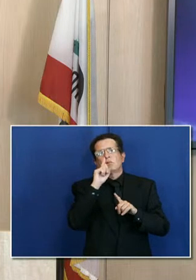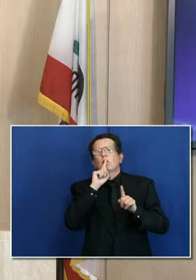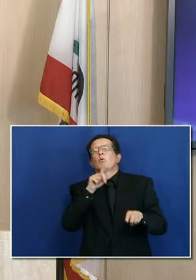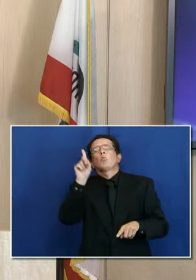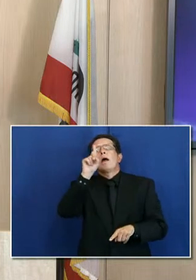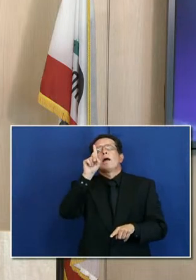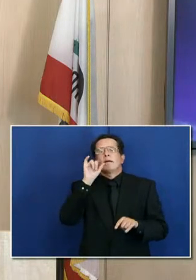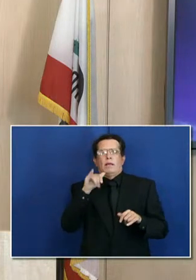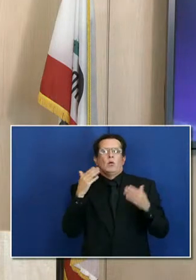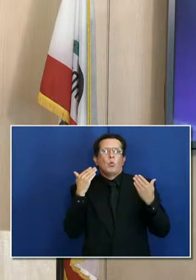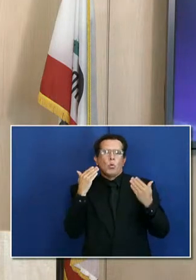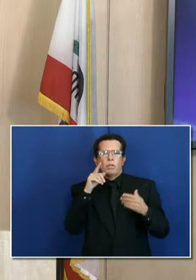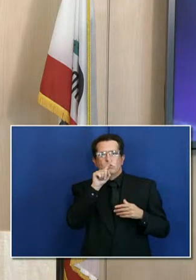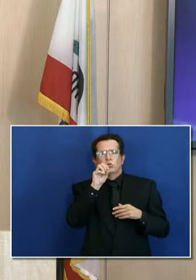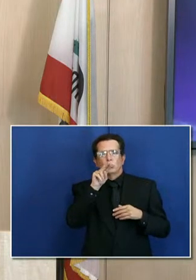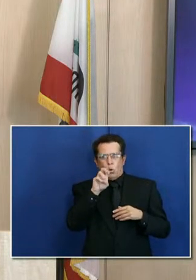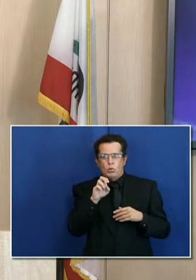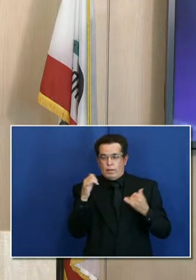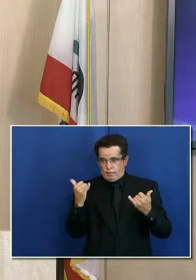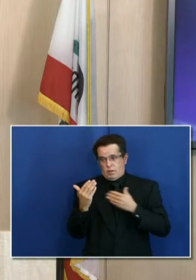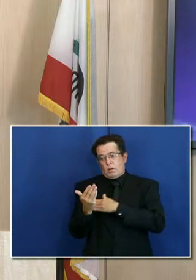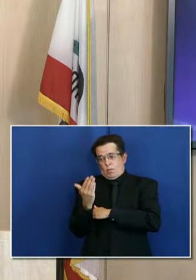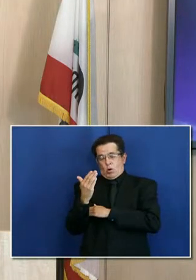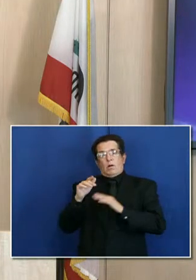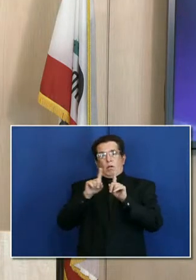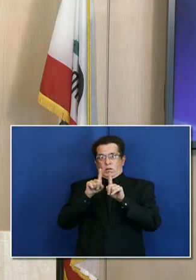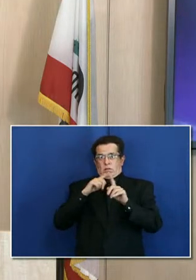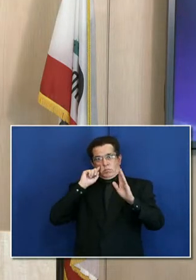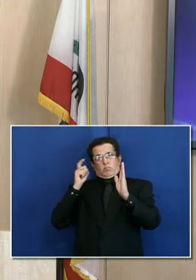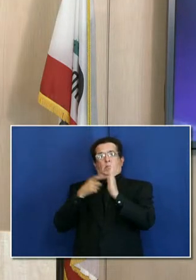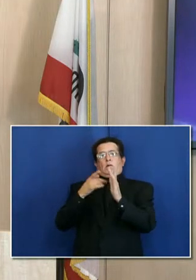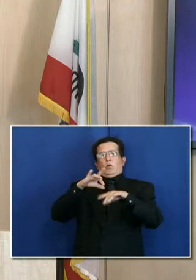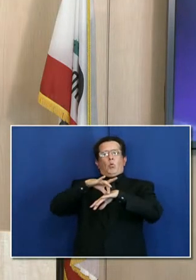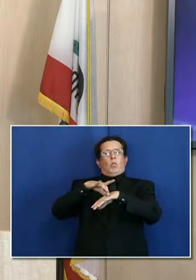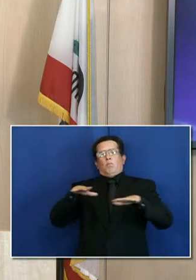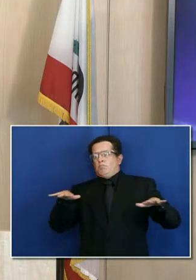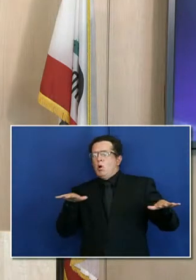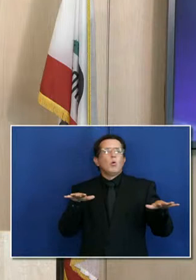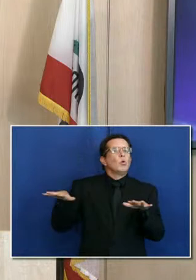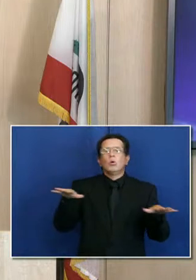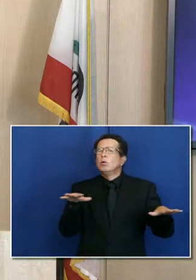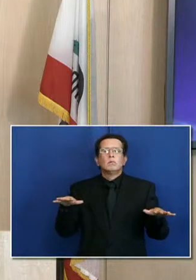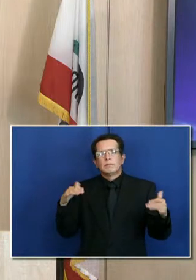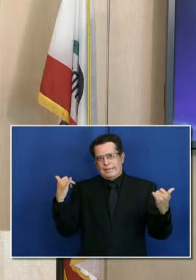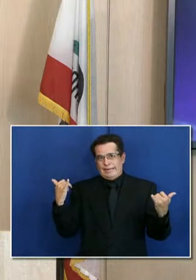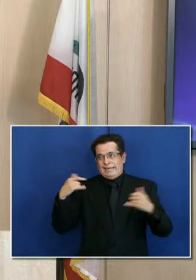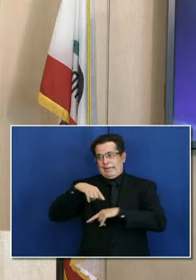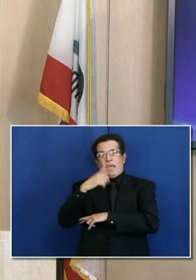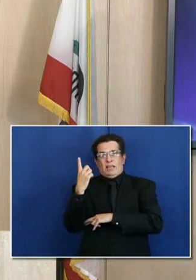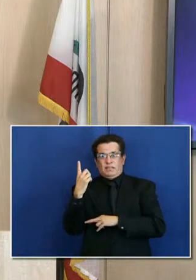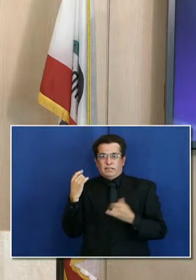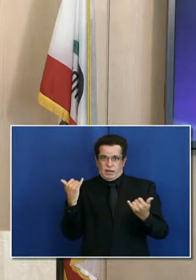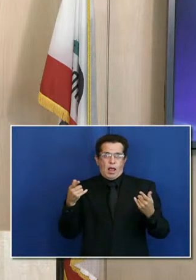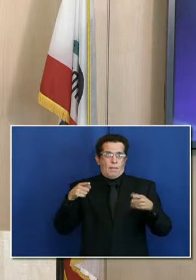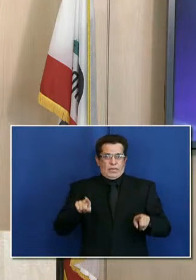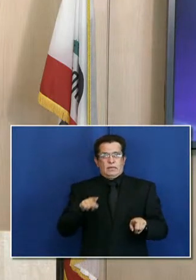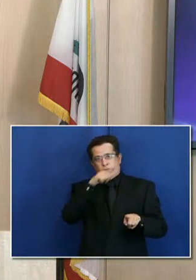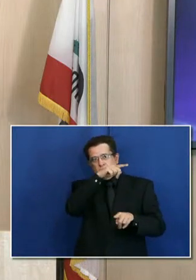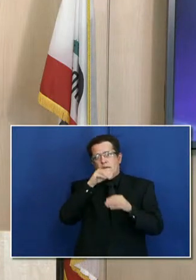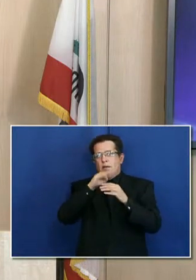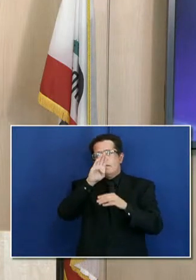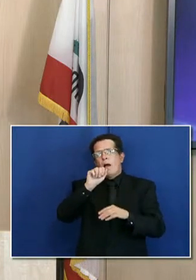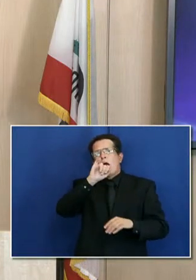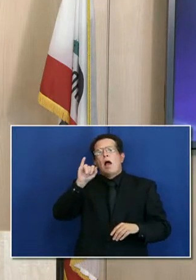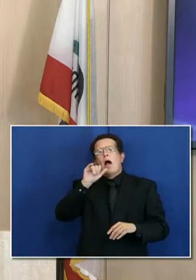This morning, many of us also got a sharp reminder that we live in earthquake country, as many felt an earthquake that was centered in